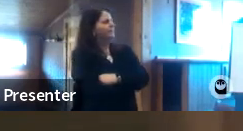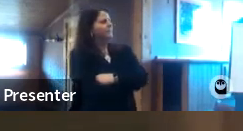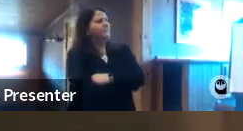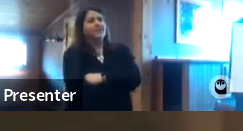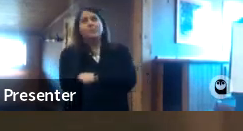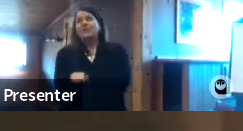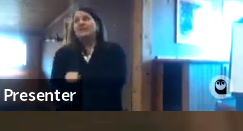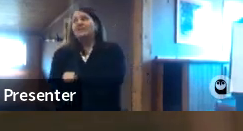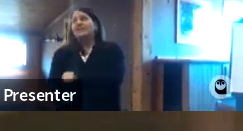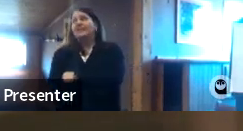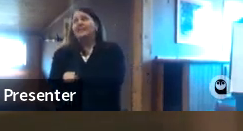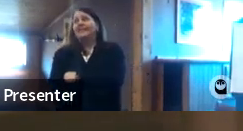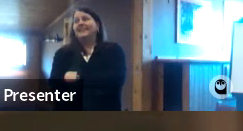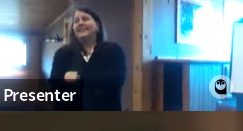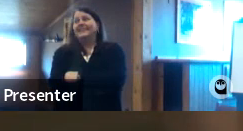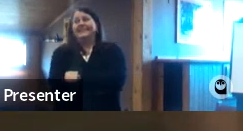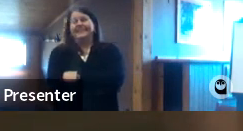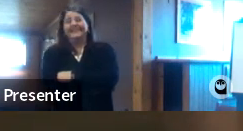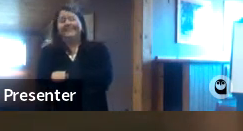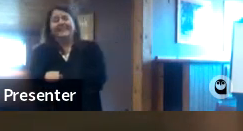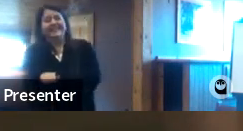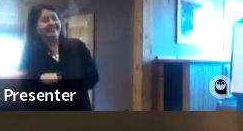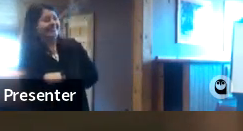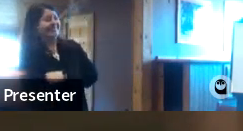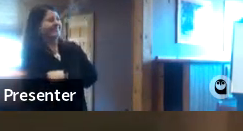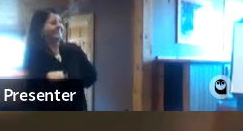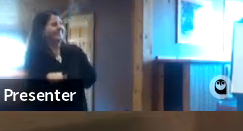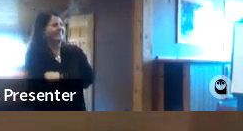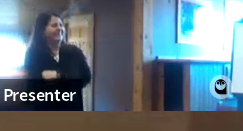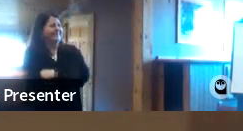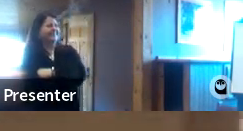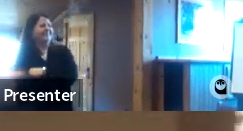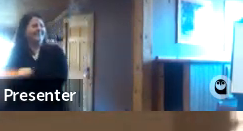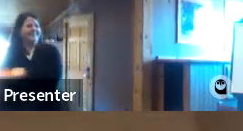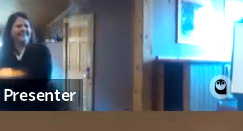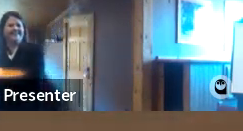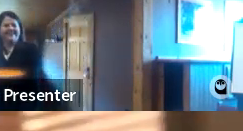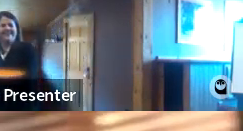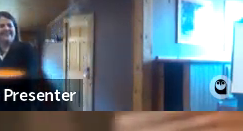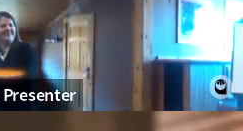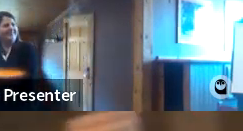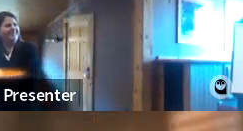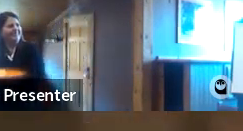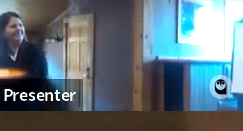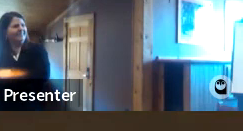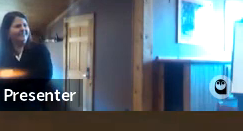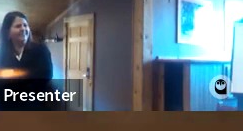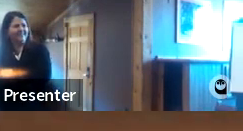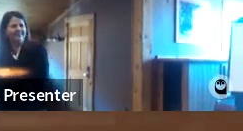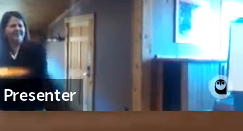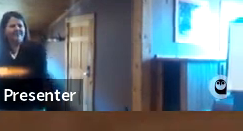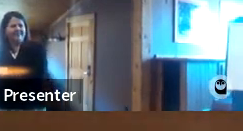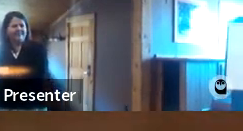Can you tell me... Can you read it? What would the correct ignition timing be on a 1955 Bel